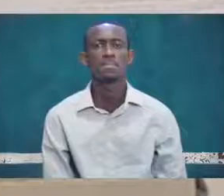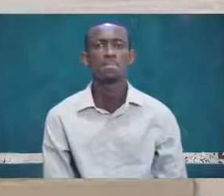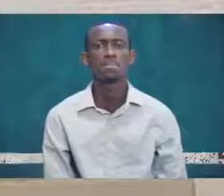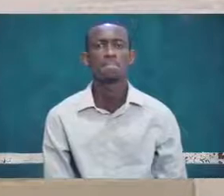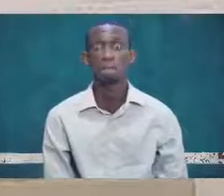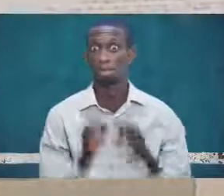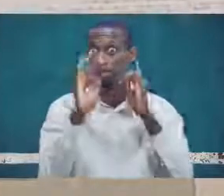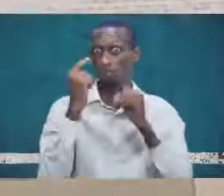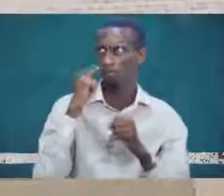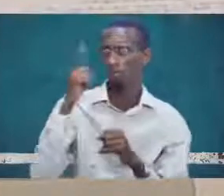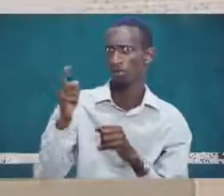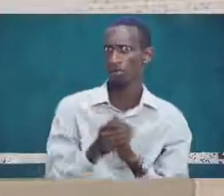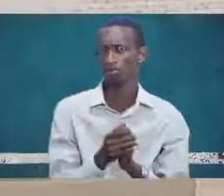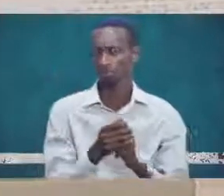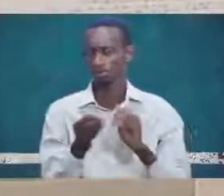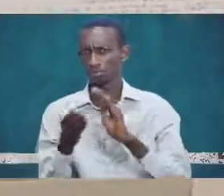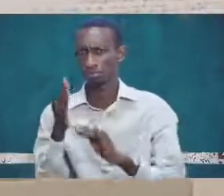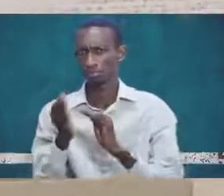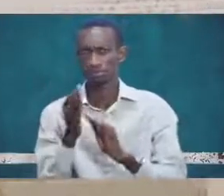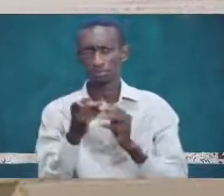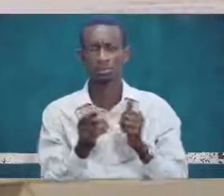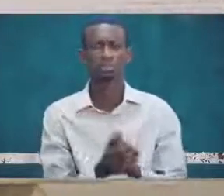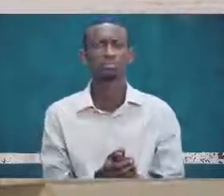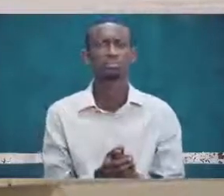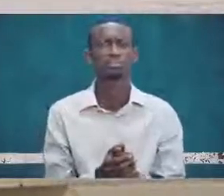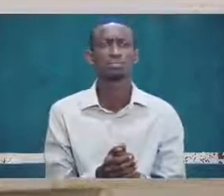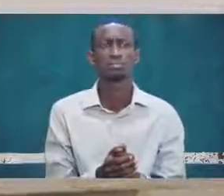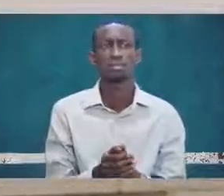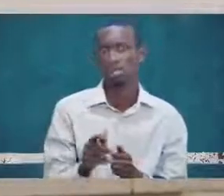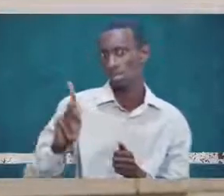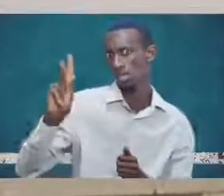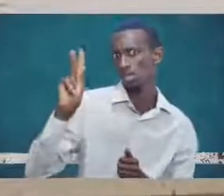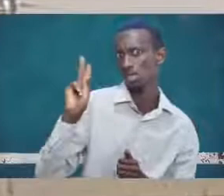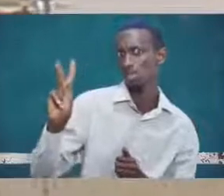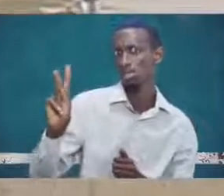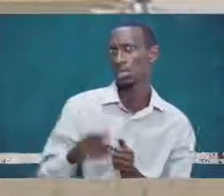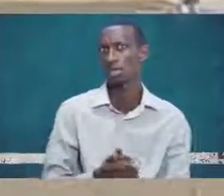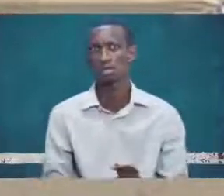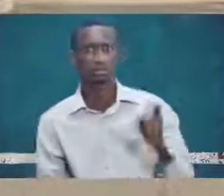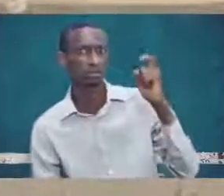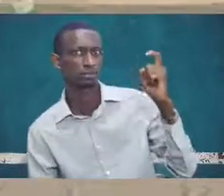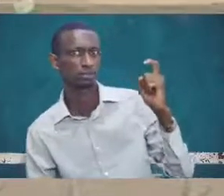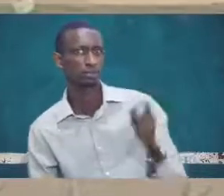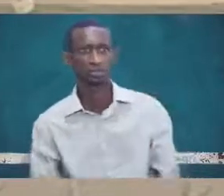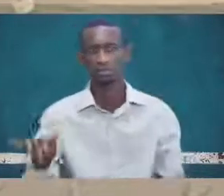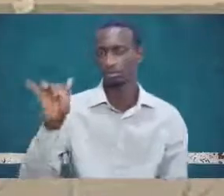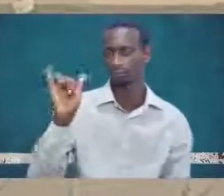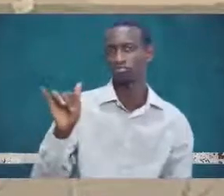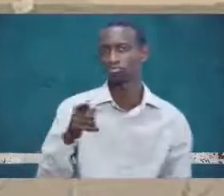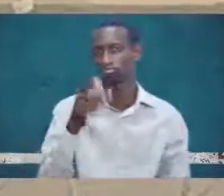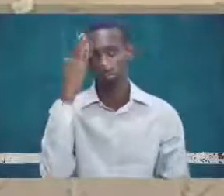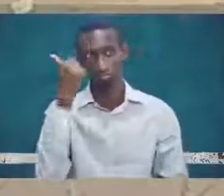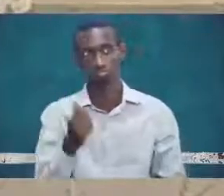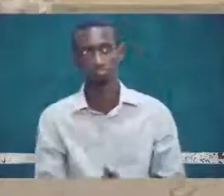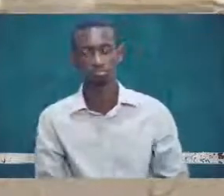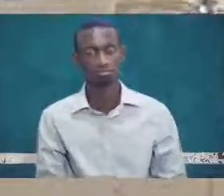if you finish to specify the k, the x, and the y, of course this is y, I want you to read it very